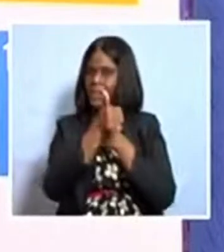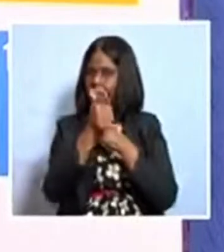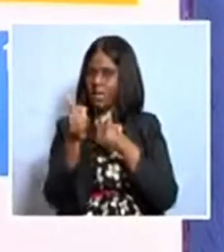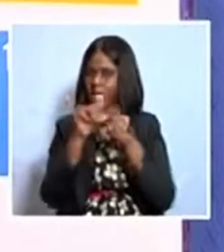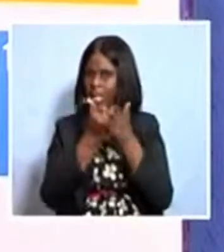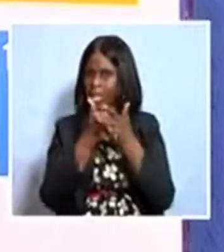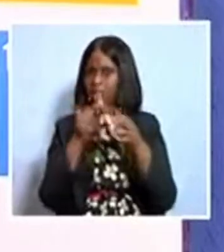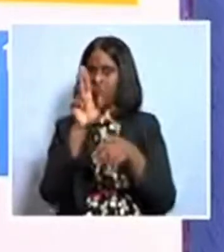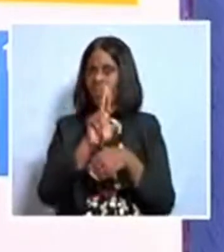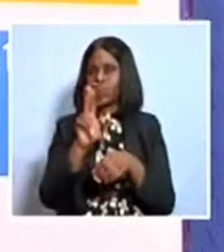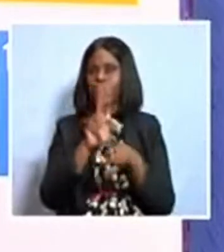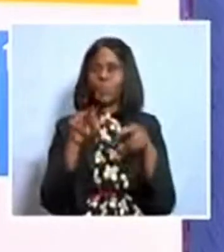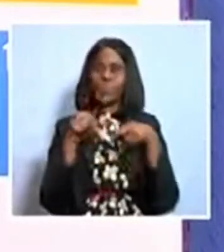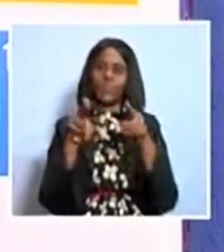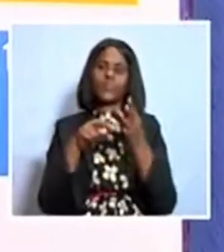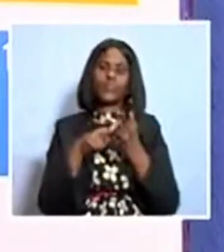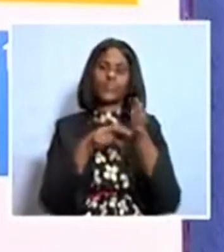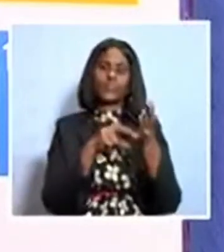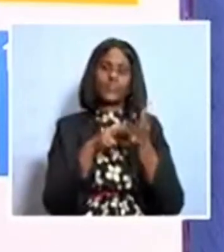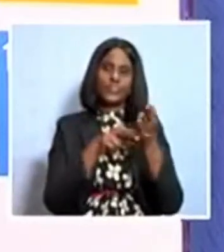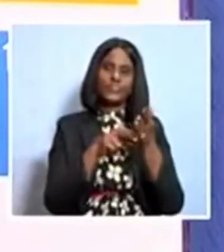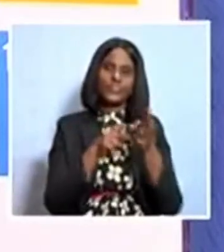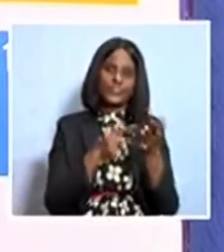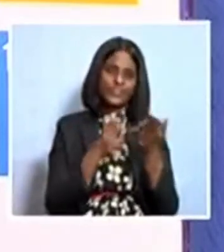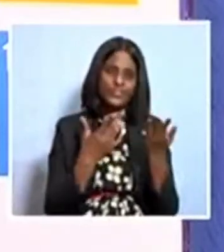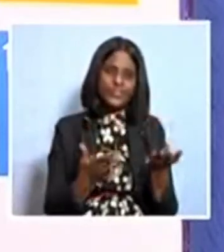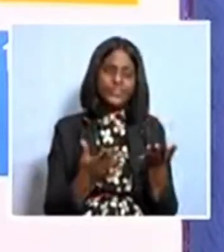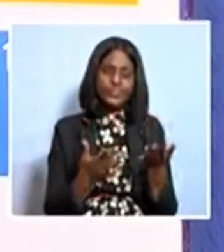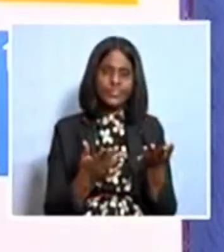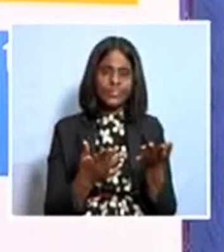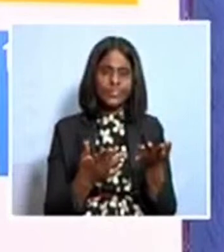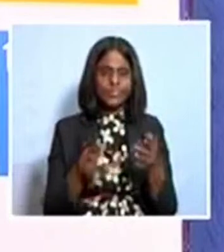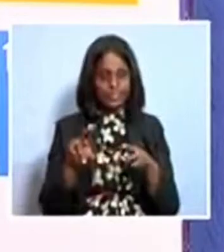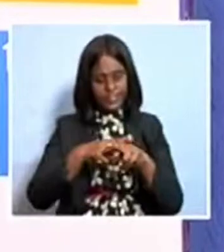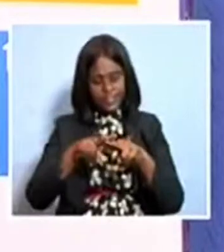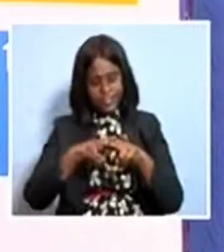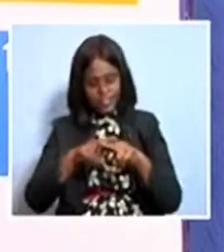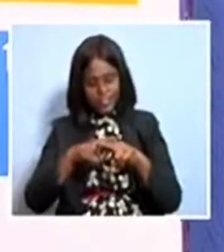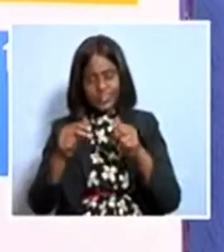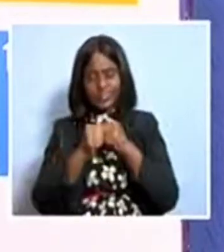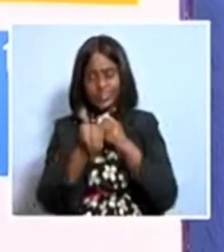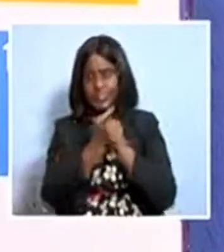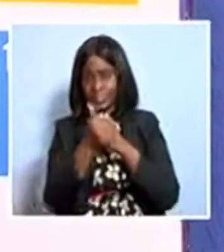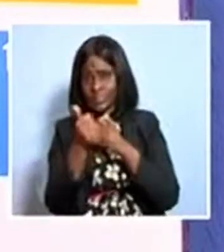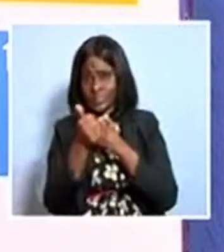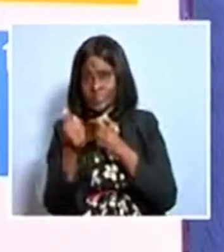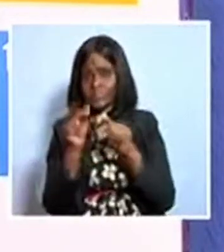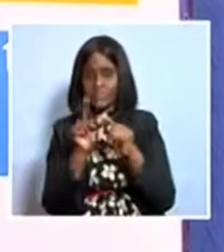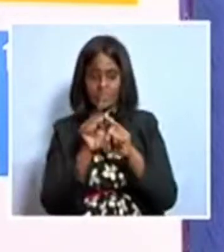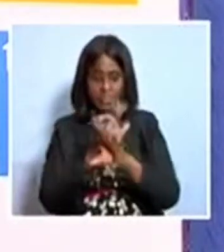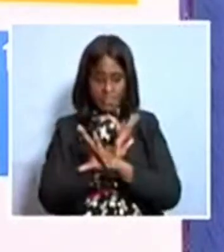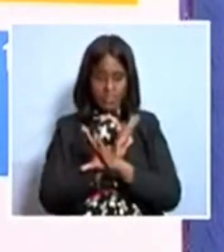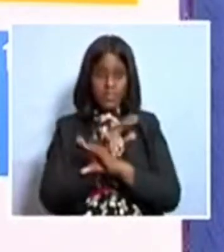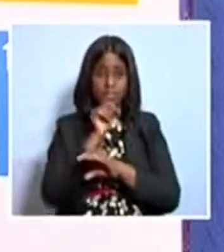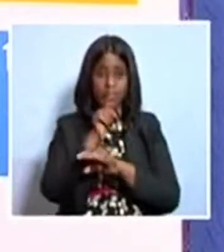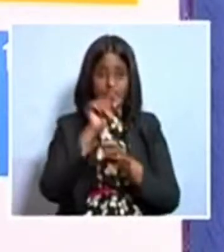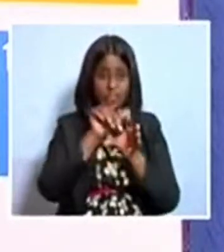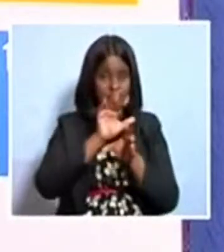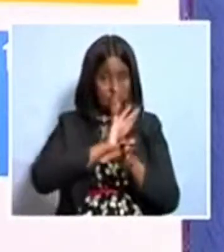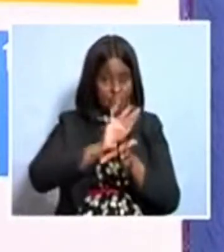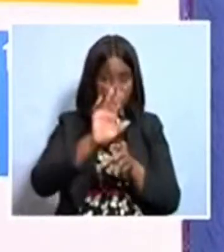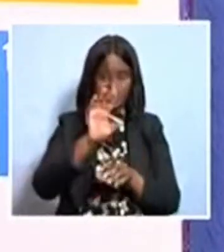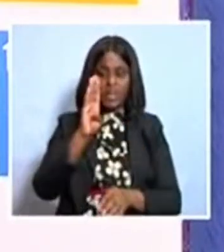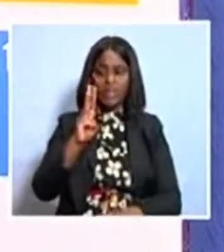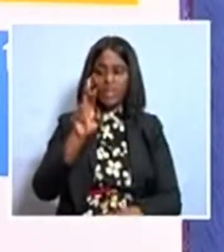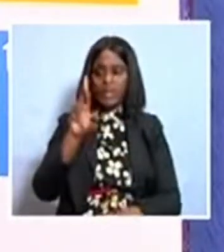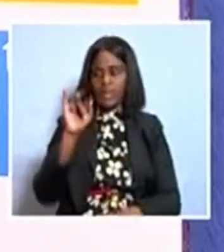road, air transport, railway transport, and so on and so forth. And Zambia is part of the